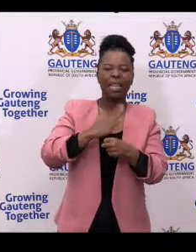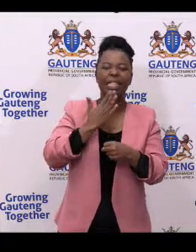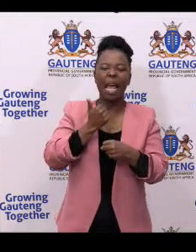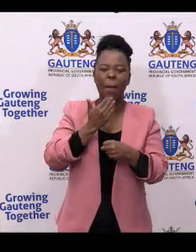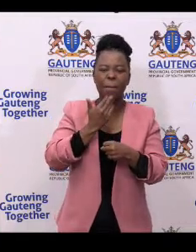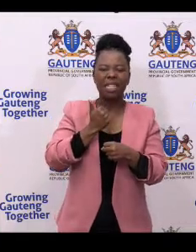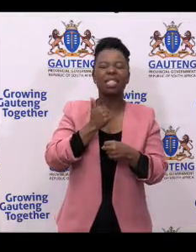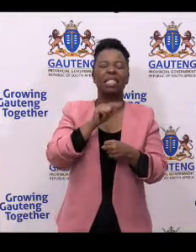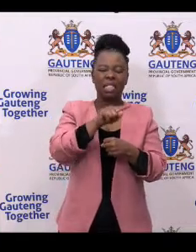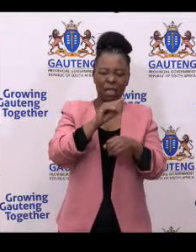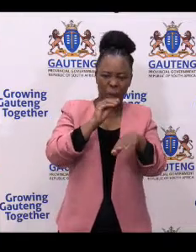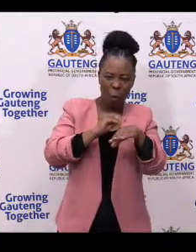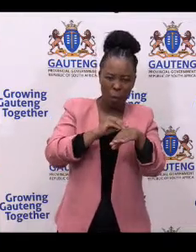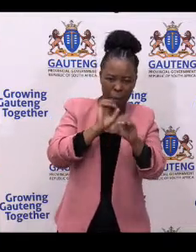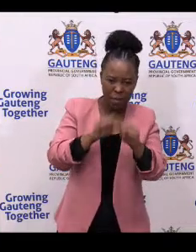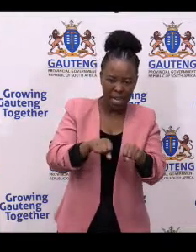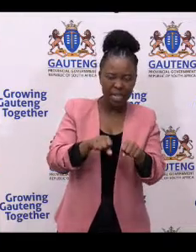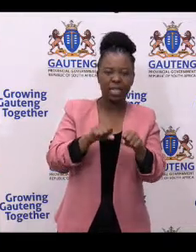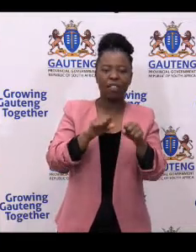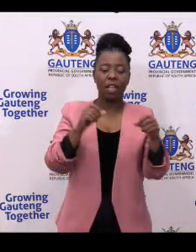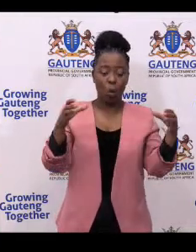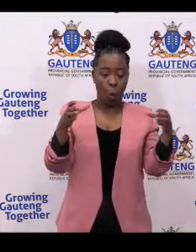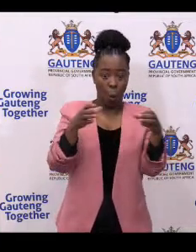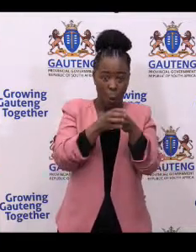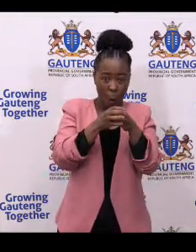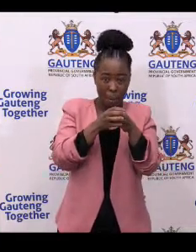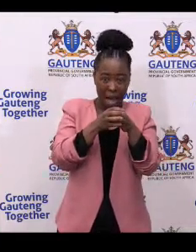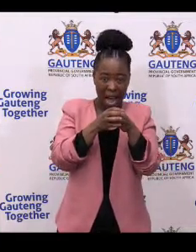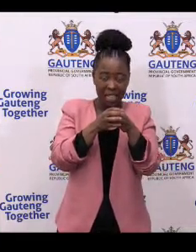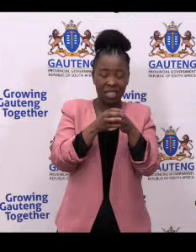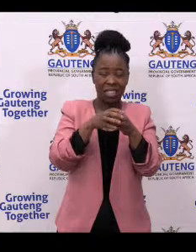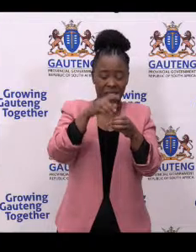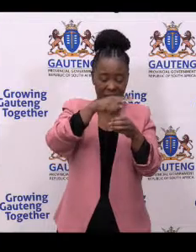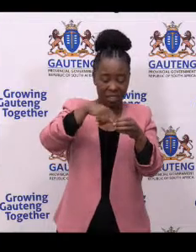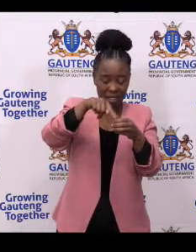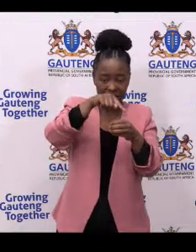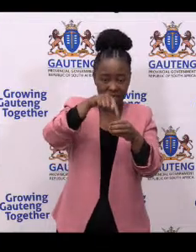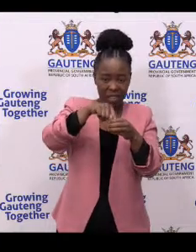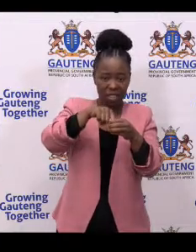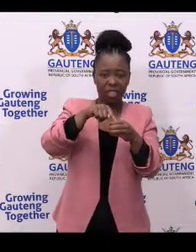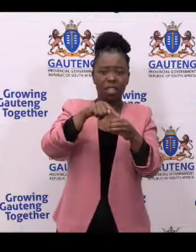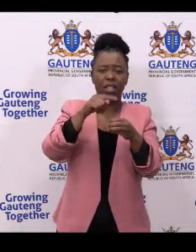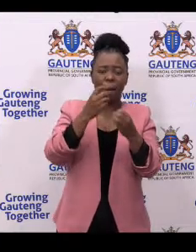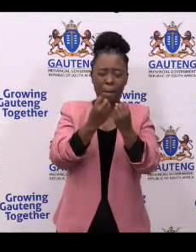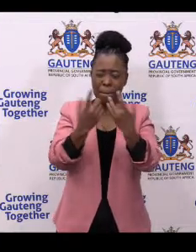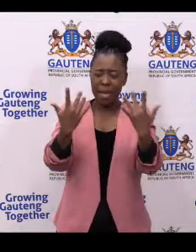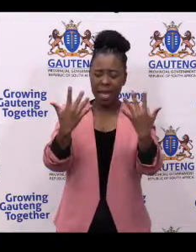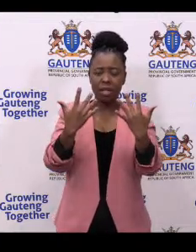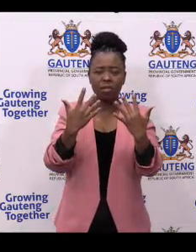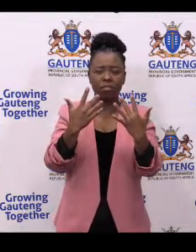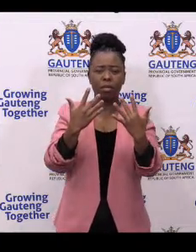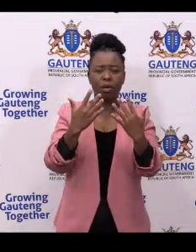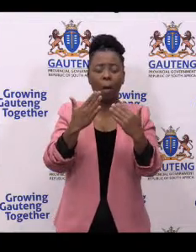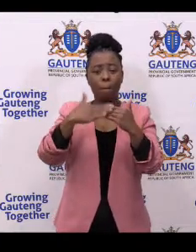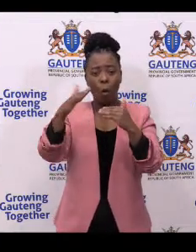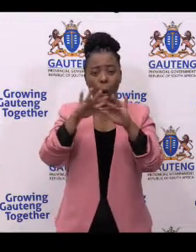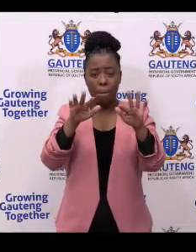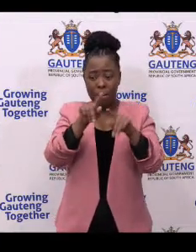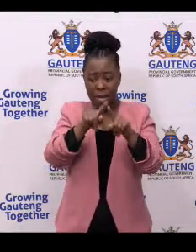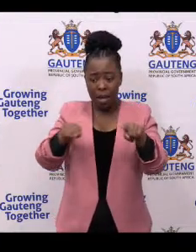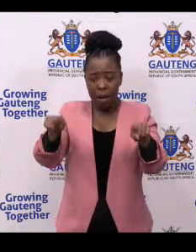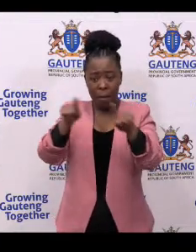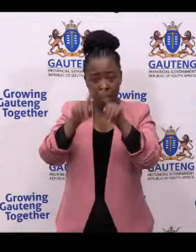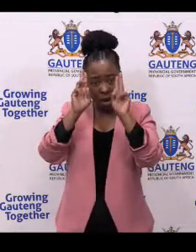diabetes alone is a problem, and combined, the bulk or the majority of all our patients who have passed on,